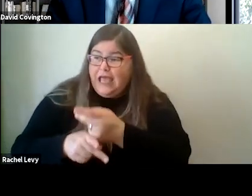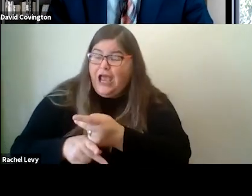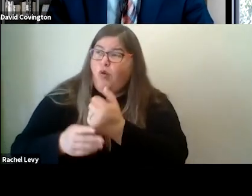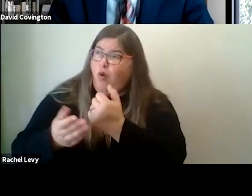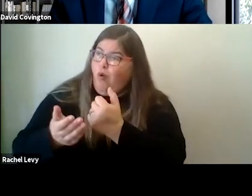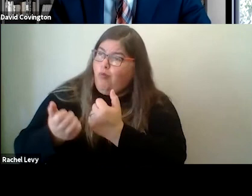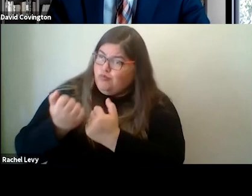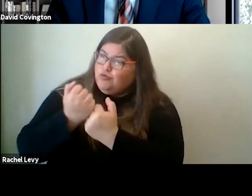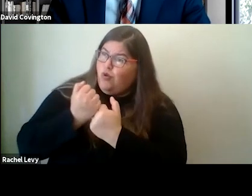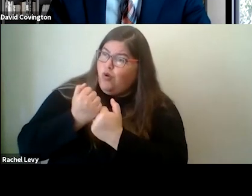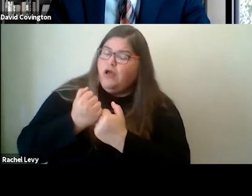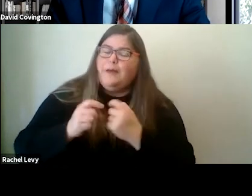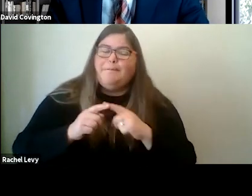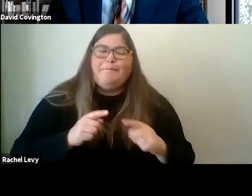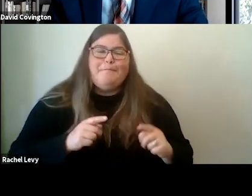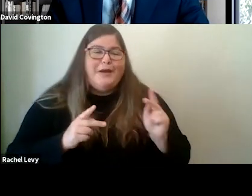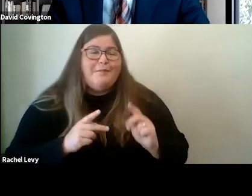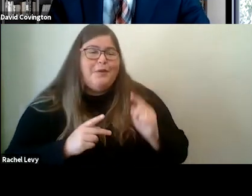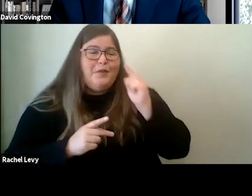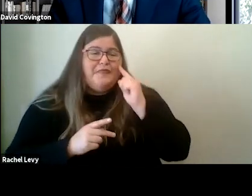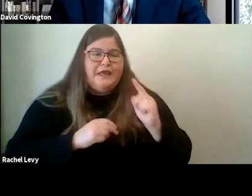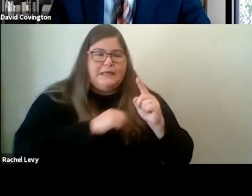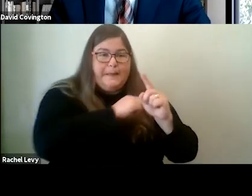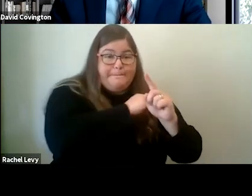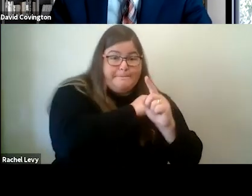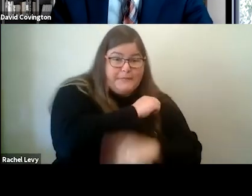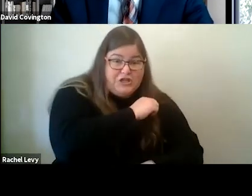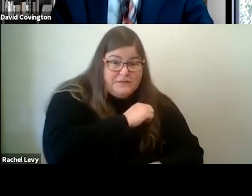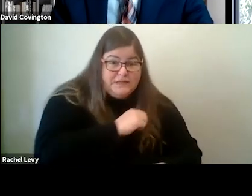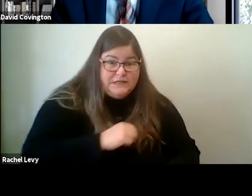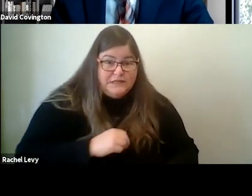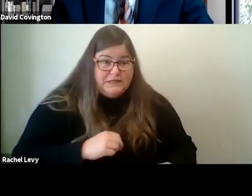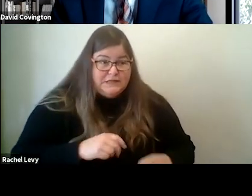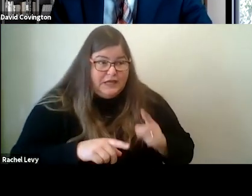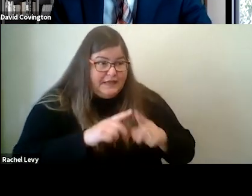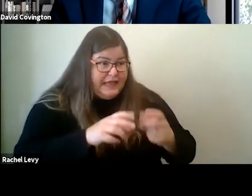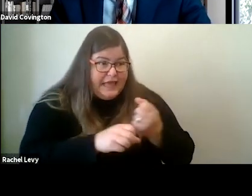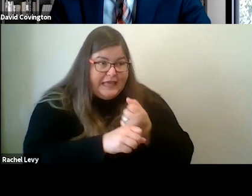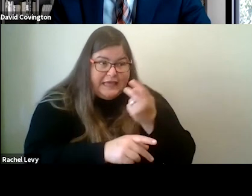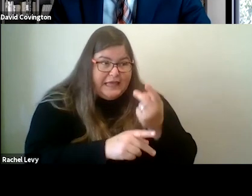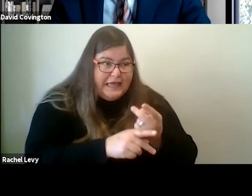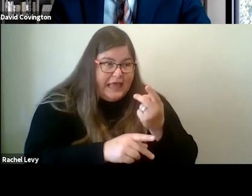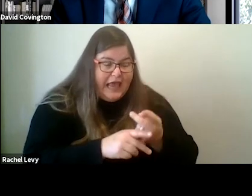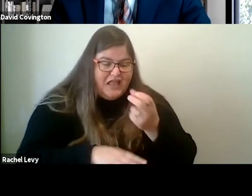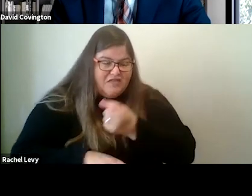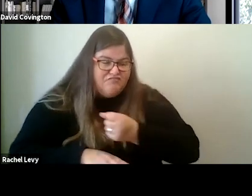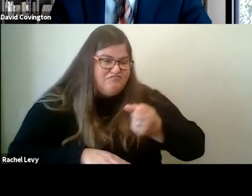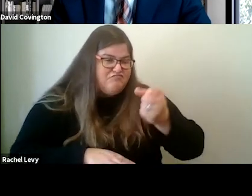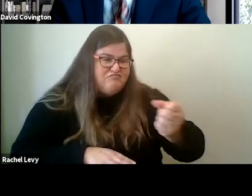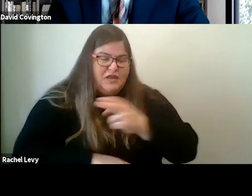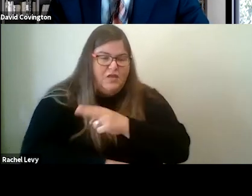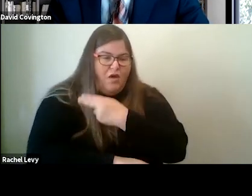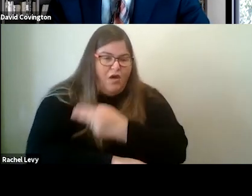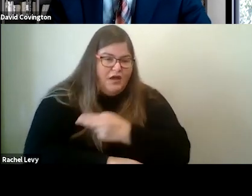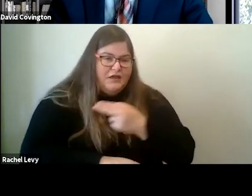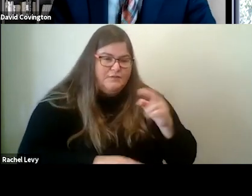They're detained, they're delayed, they're denied care, they spend time in hospital emergency departments. Many, many